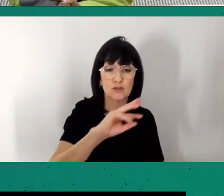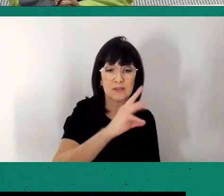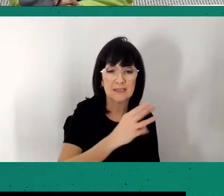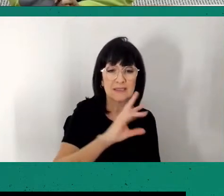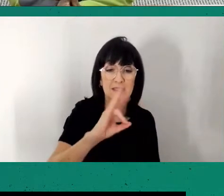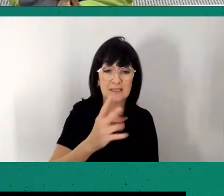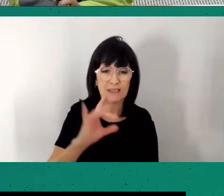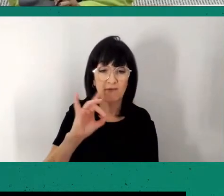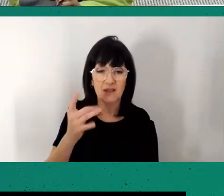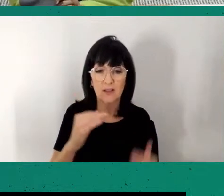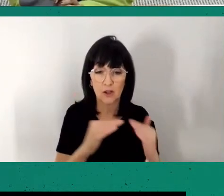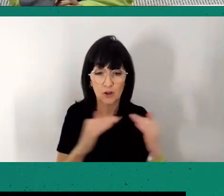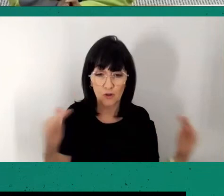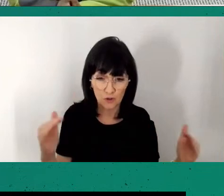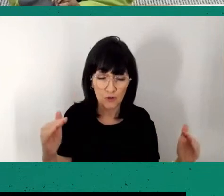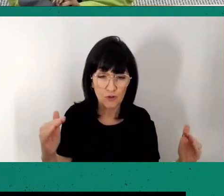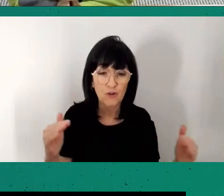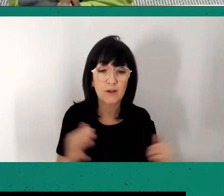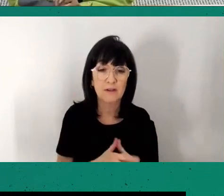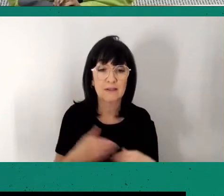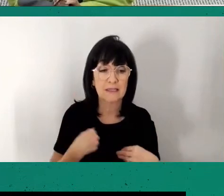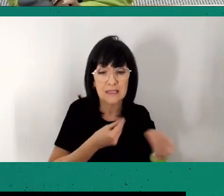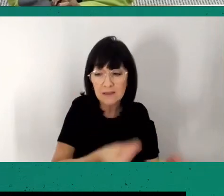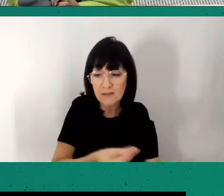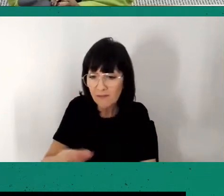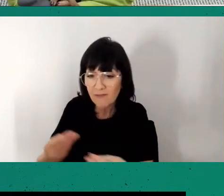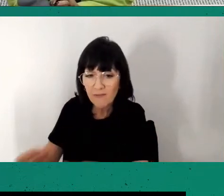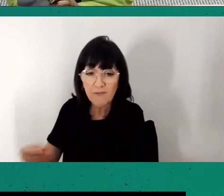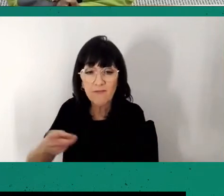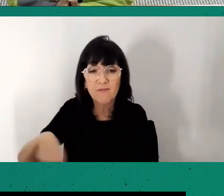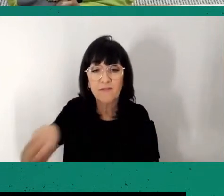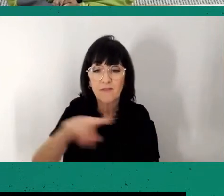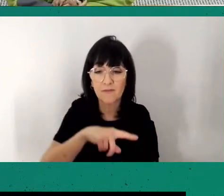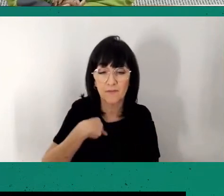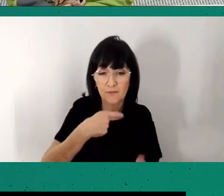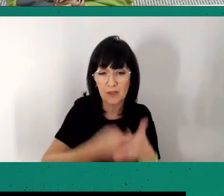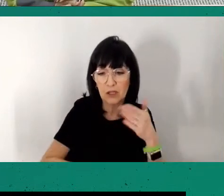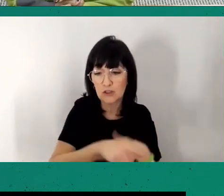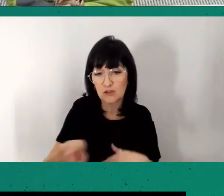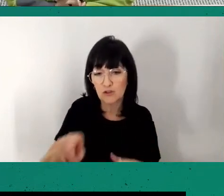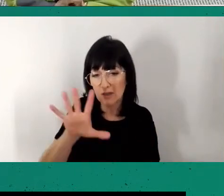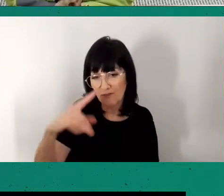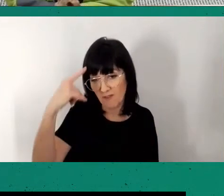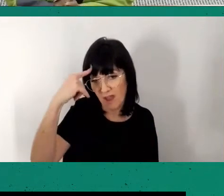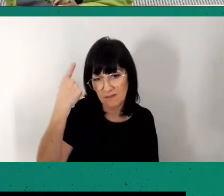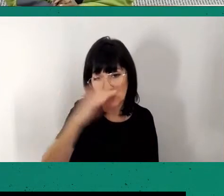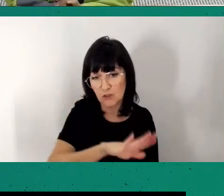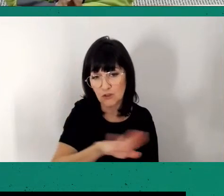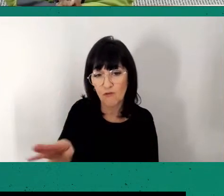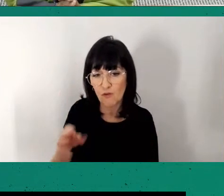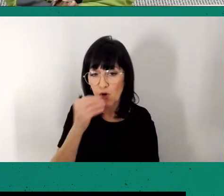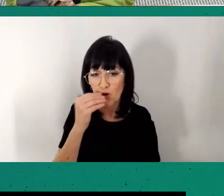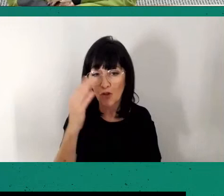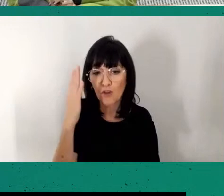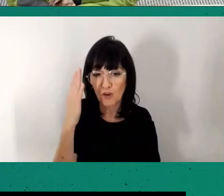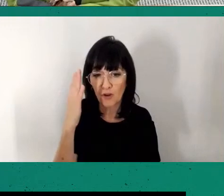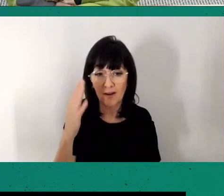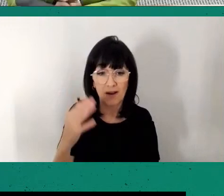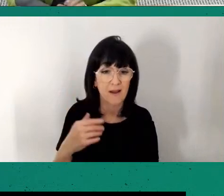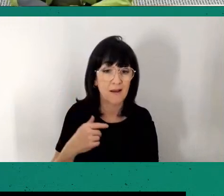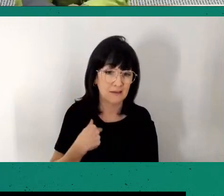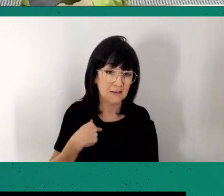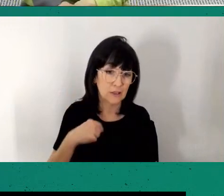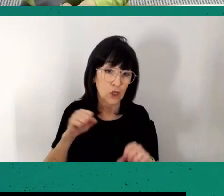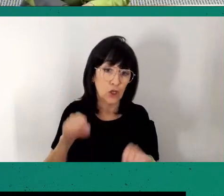the children who came to school in the cafeteria. Could only charge them 5 cents for their lunch, but I could make more money back in Delaware waiting